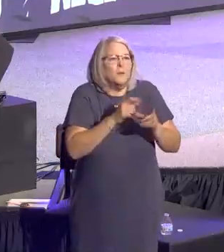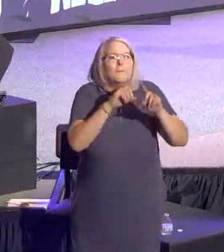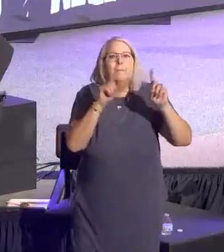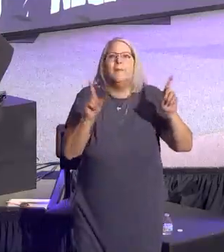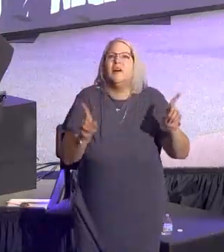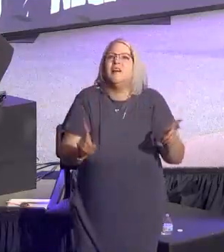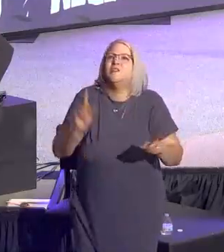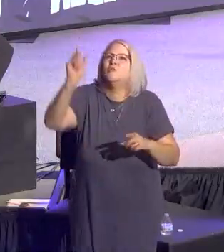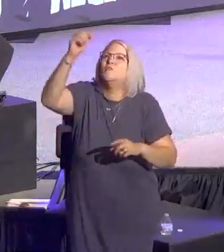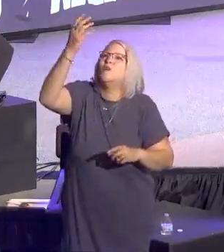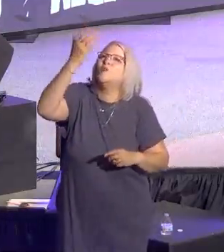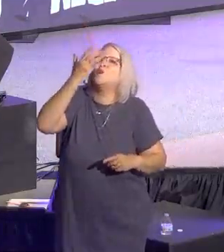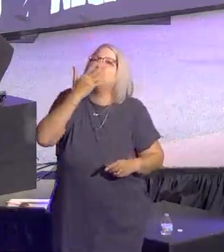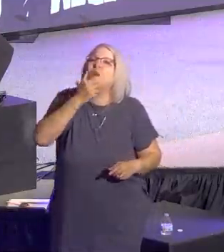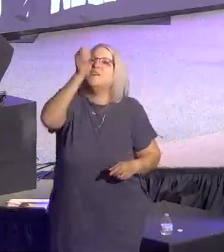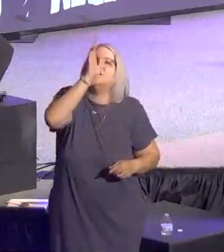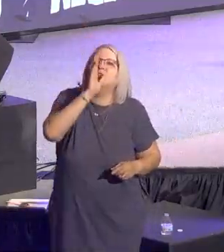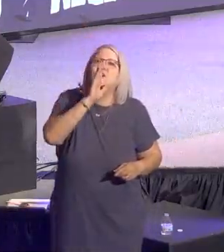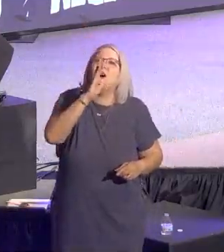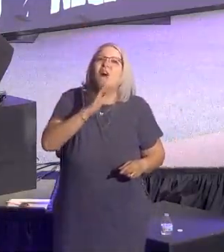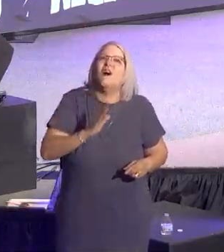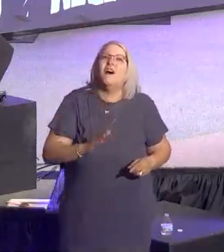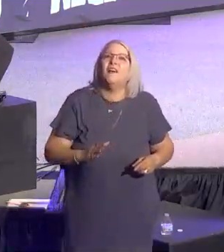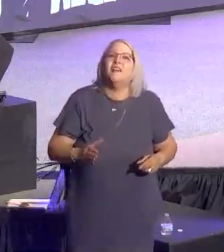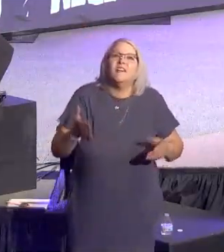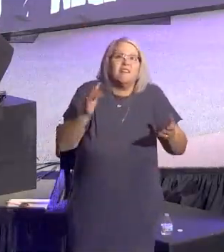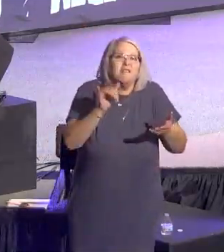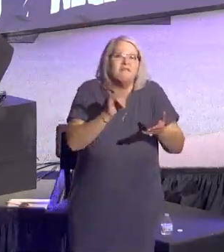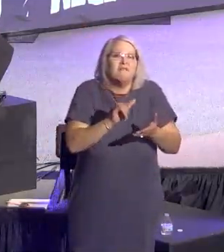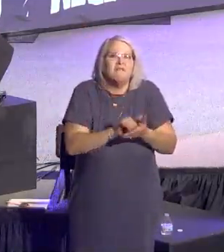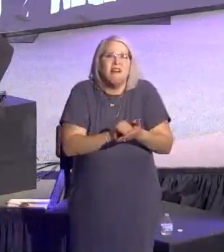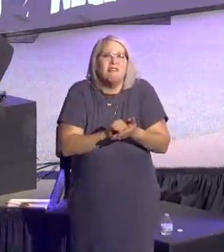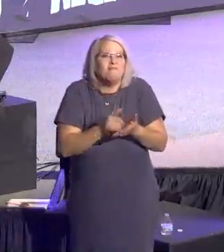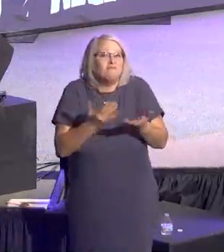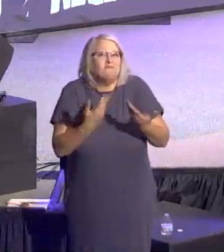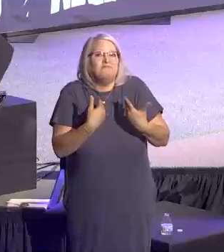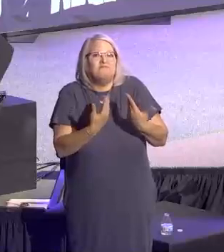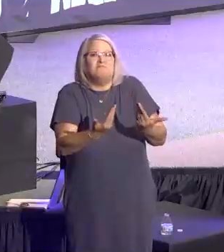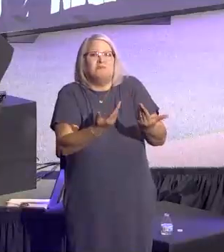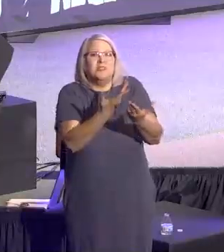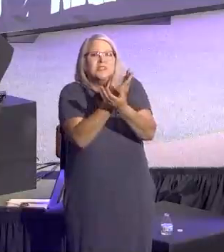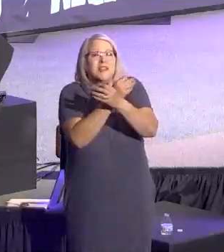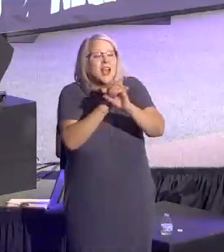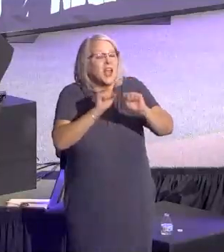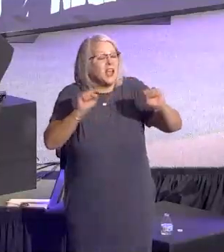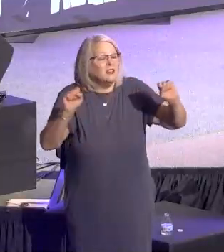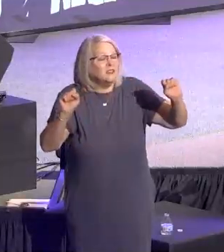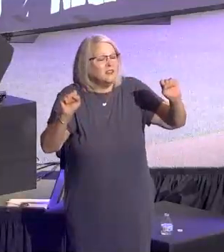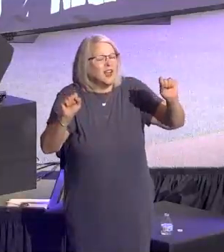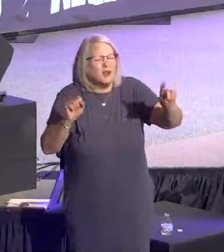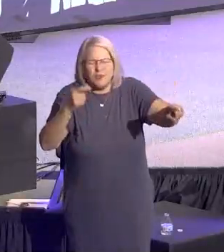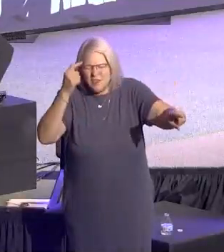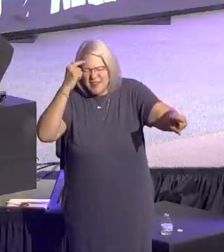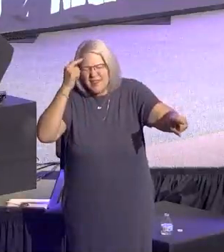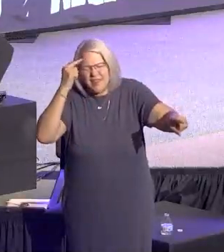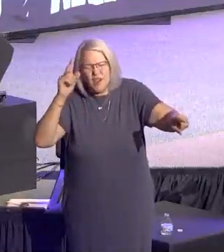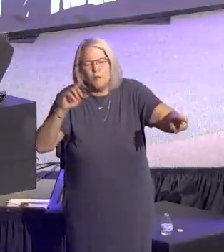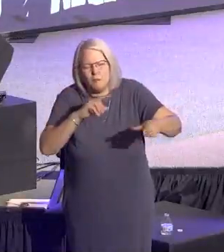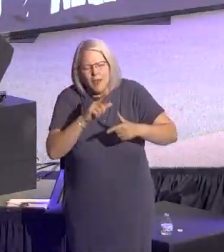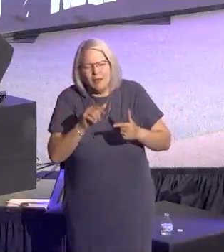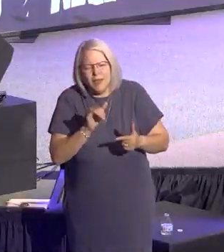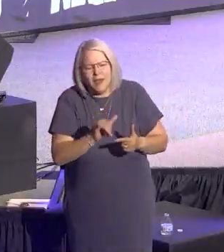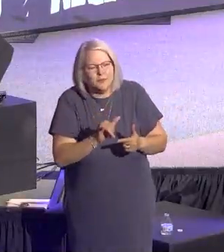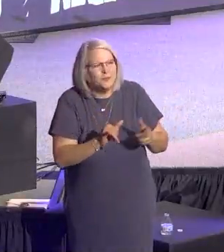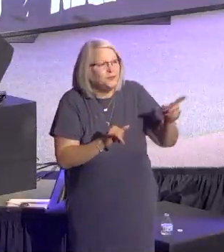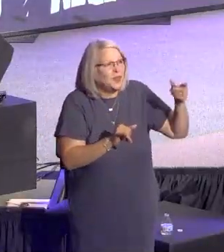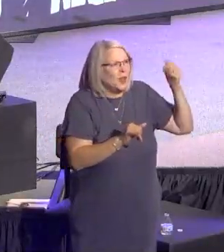by the grace of our God that we have been saved. I want you to think about it this way, in this metaphor. Can we